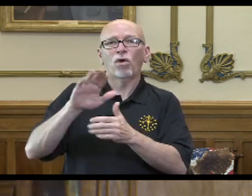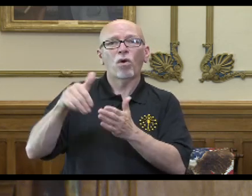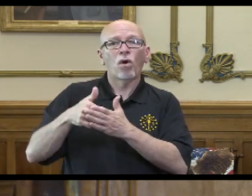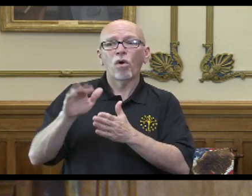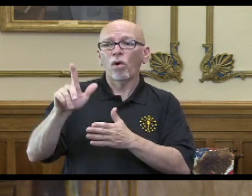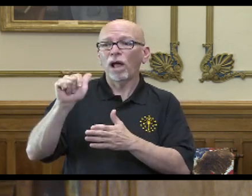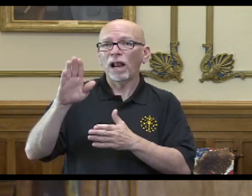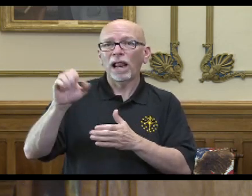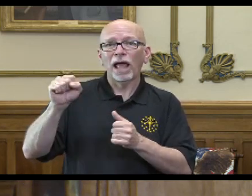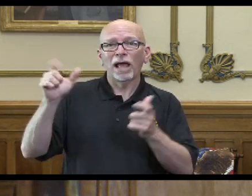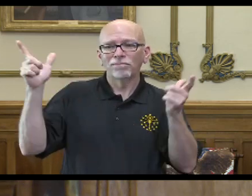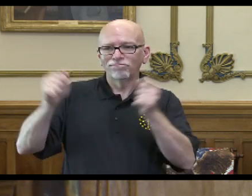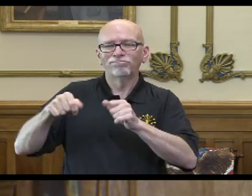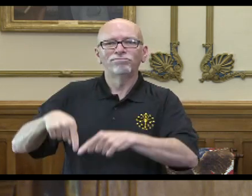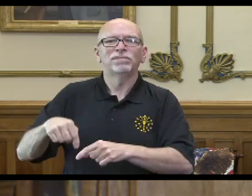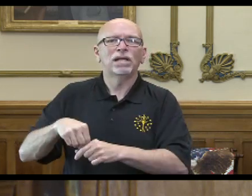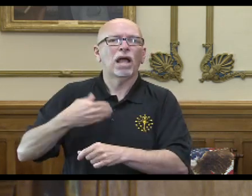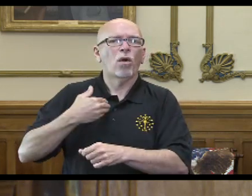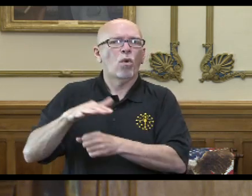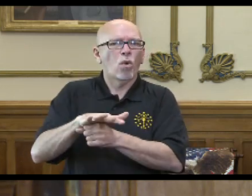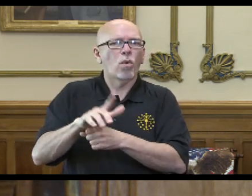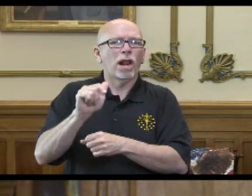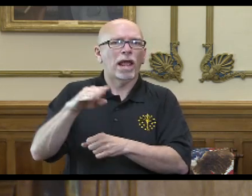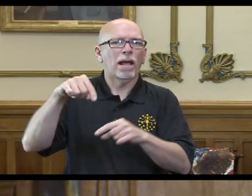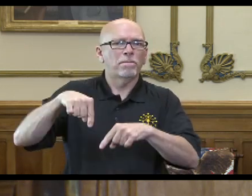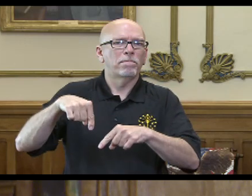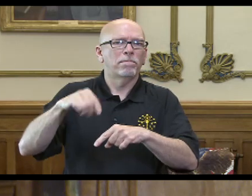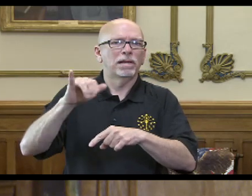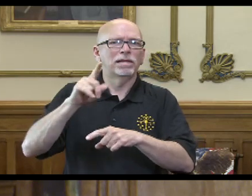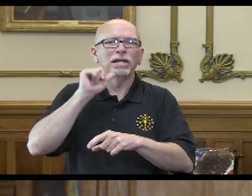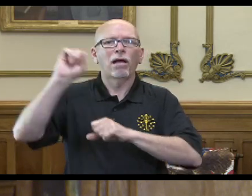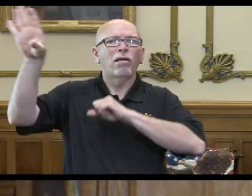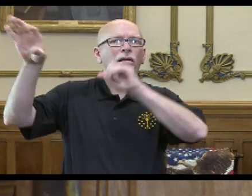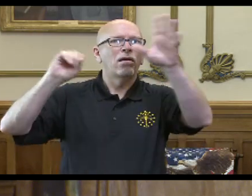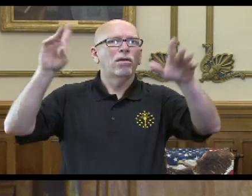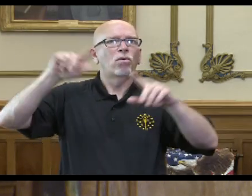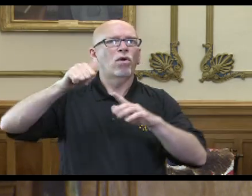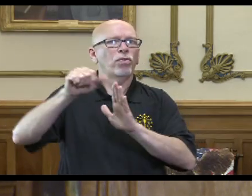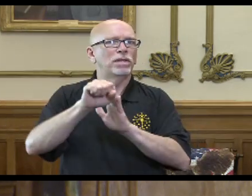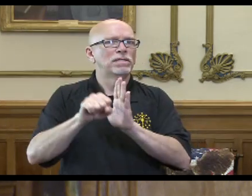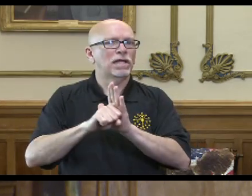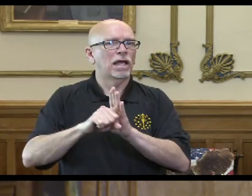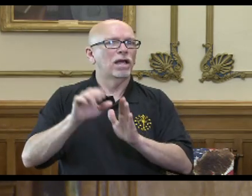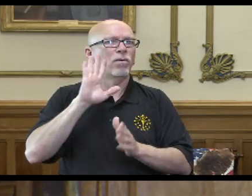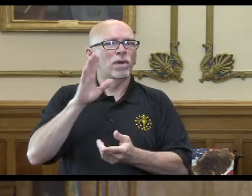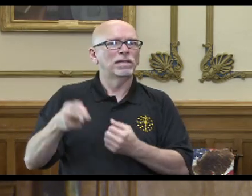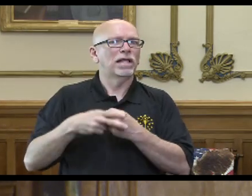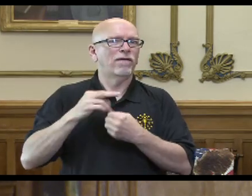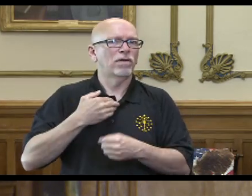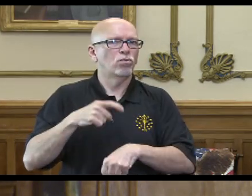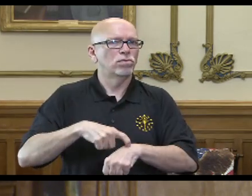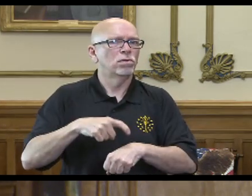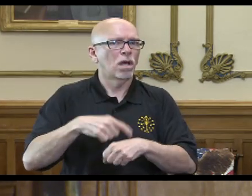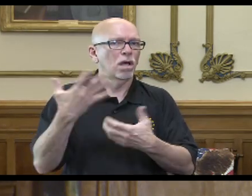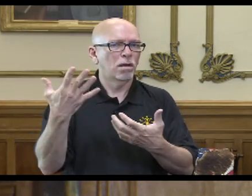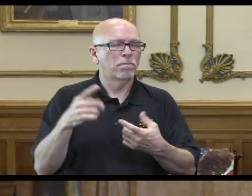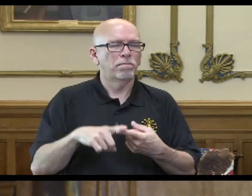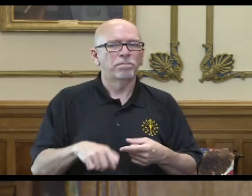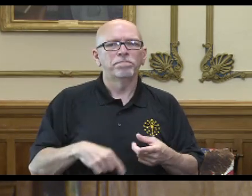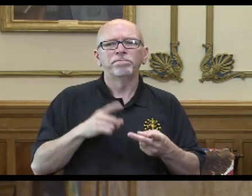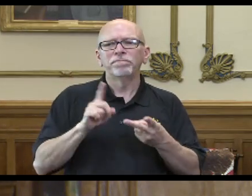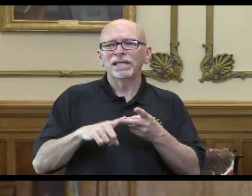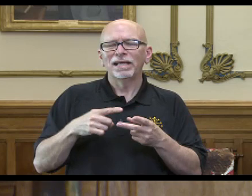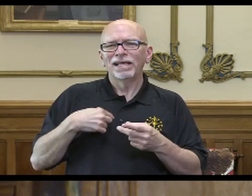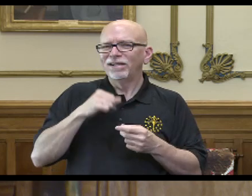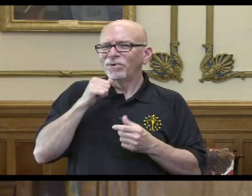those labs to run through our local LabCorp here in the state of Indiana, and I think that will help that timing. I'm sorry that